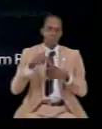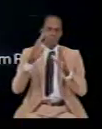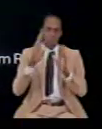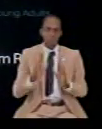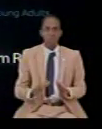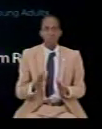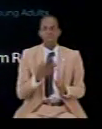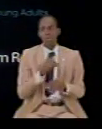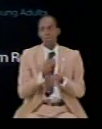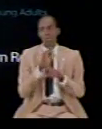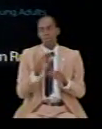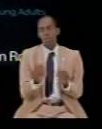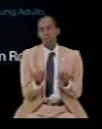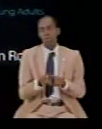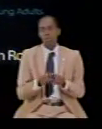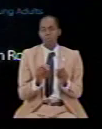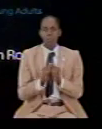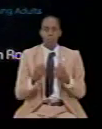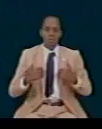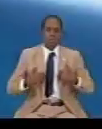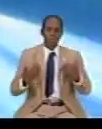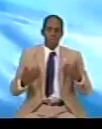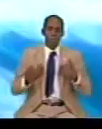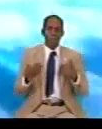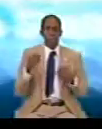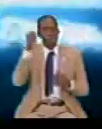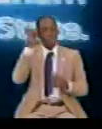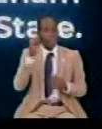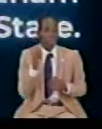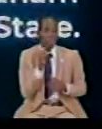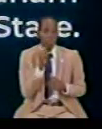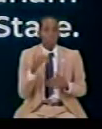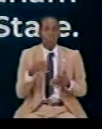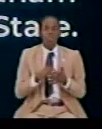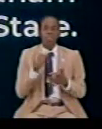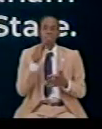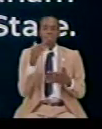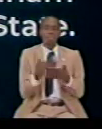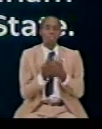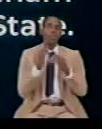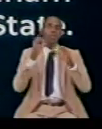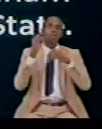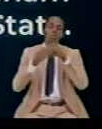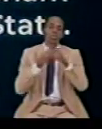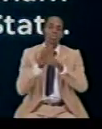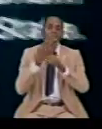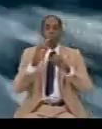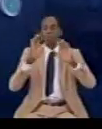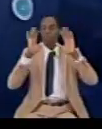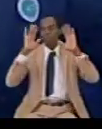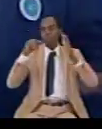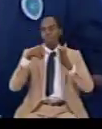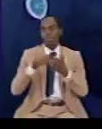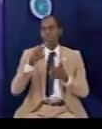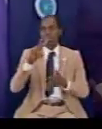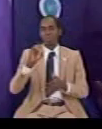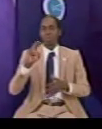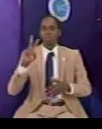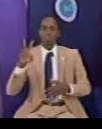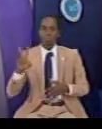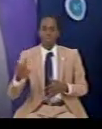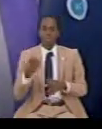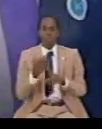youth, young adults and young professionals. It's a new year of wonders this 2023. From the Niger